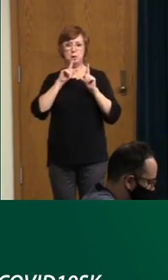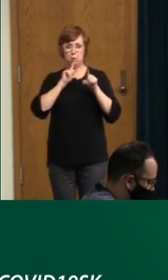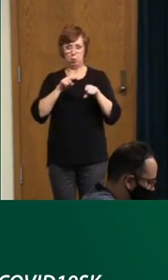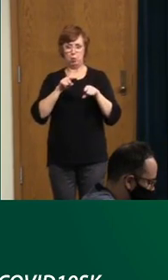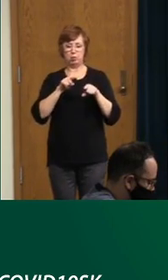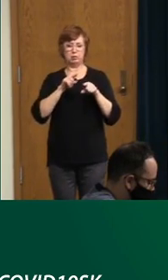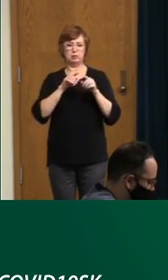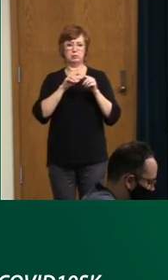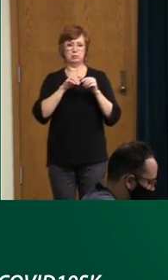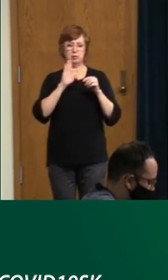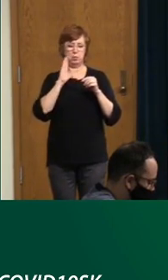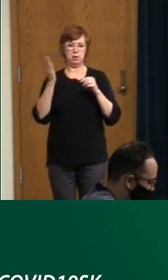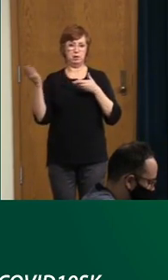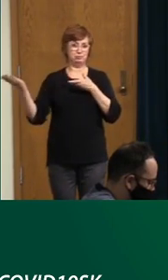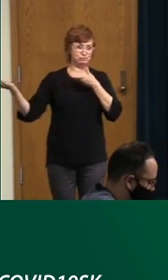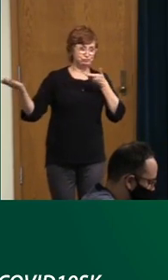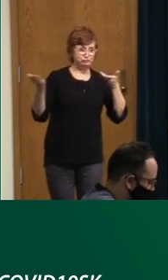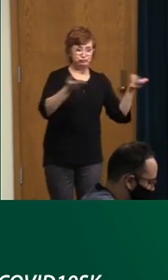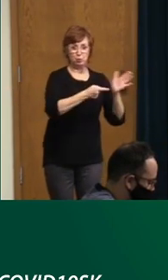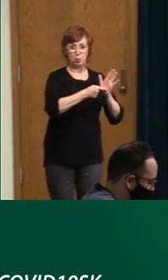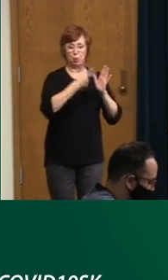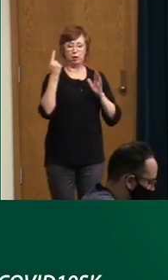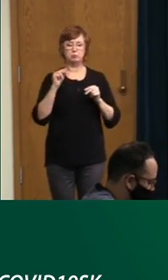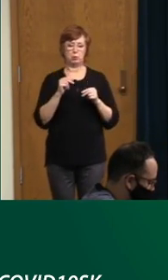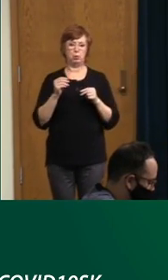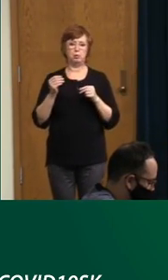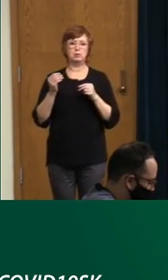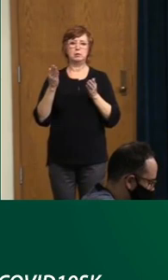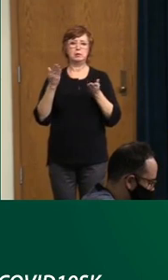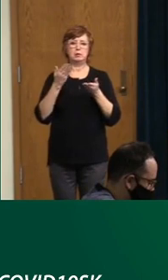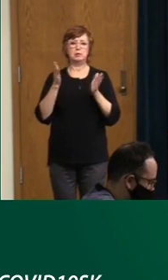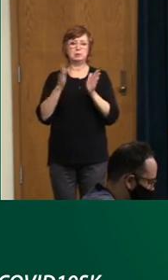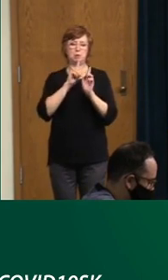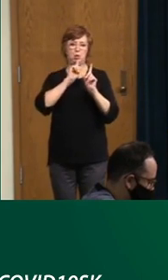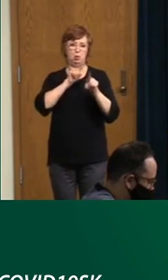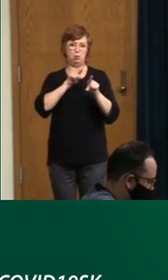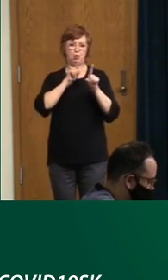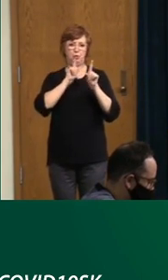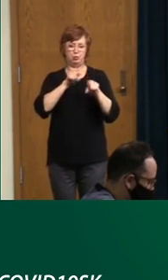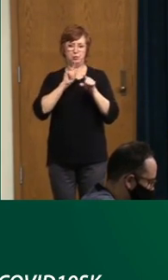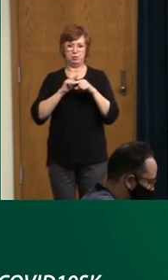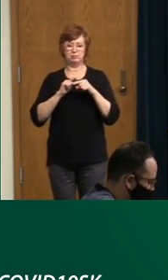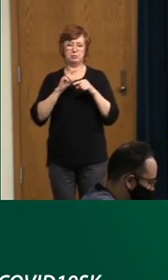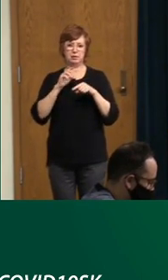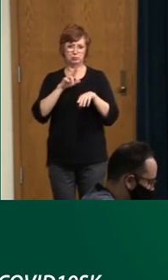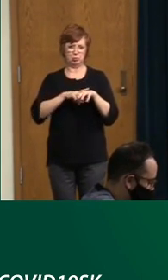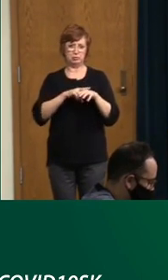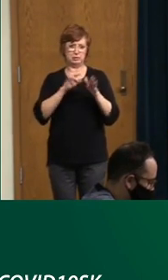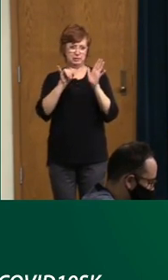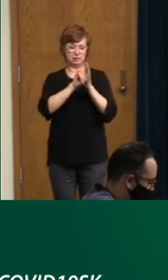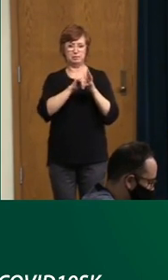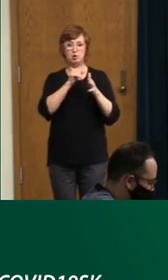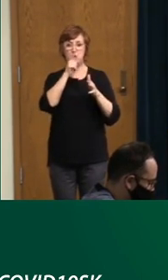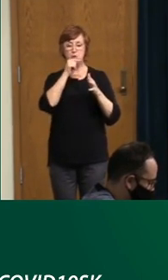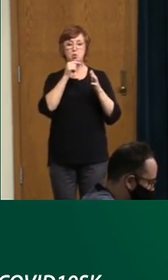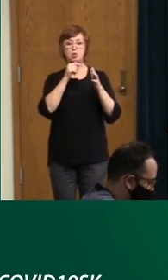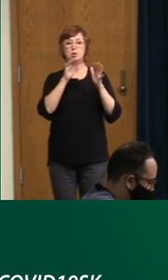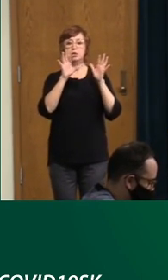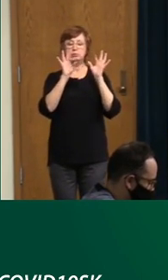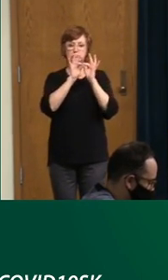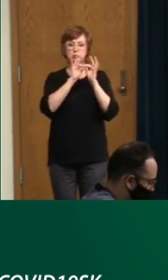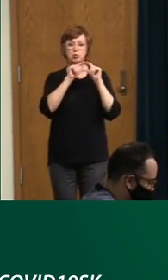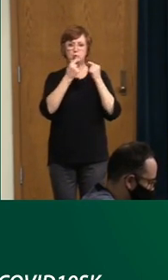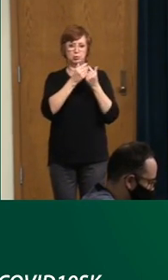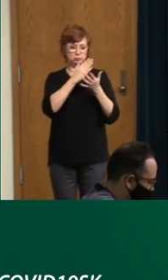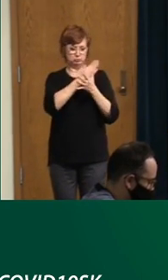and obviously we hope that there will be a national approach of prioritization about who should get the vaccine first. Obviously, we're looking at emerging data